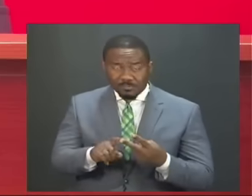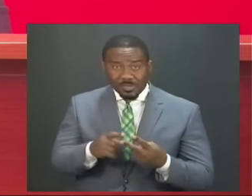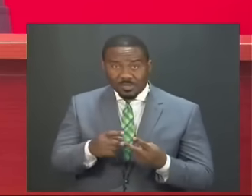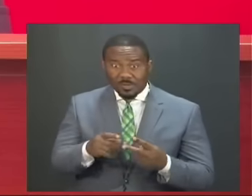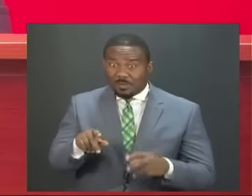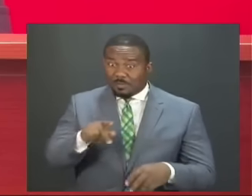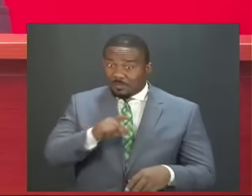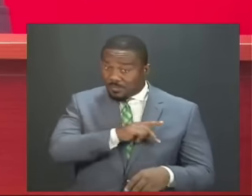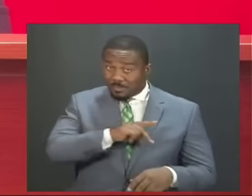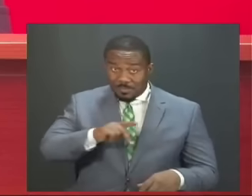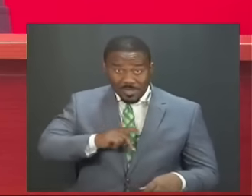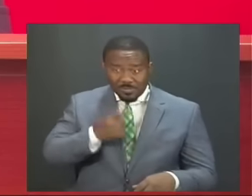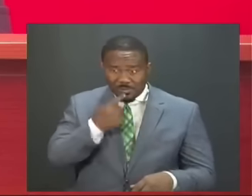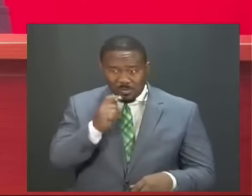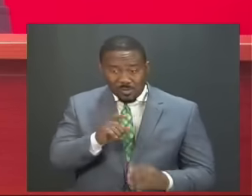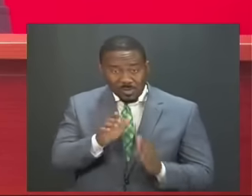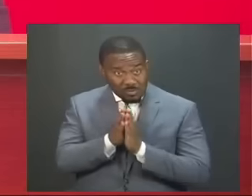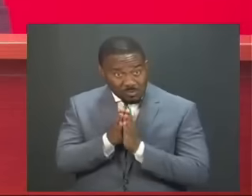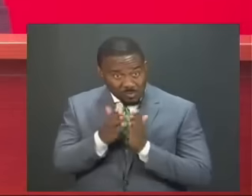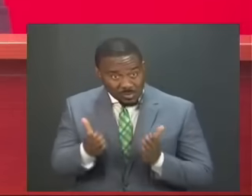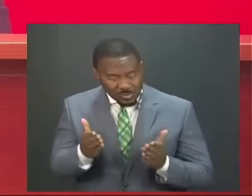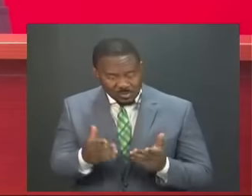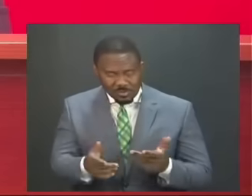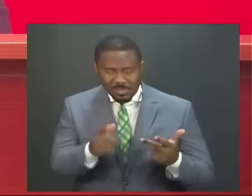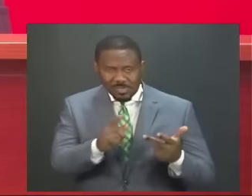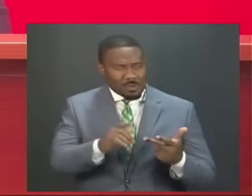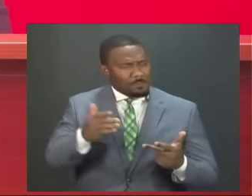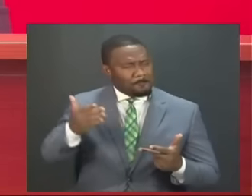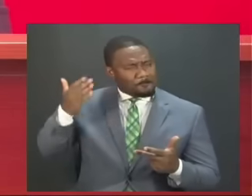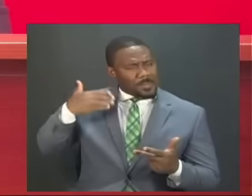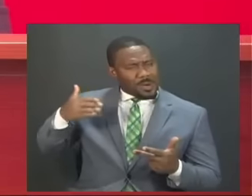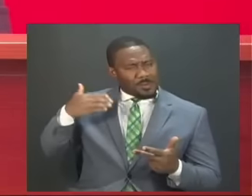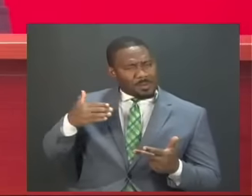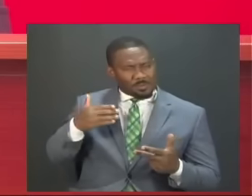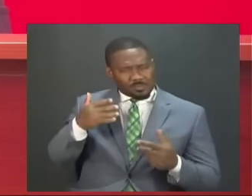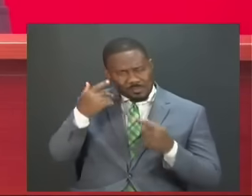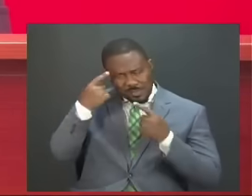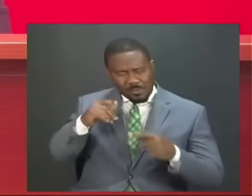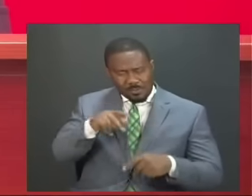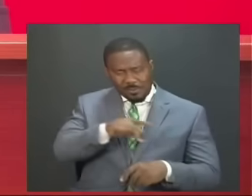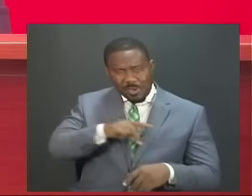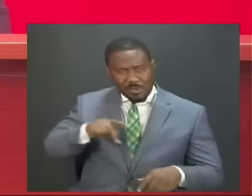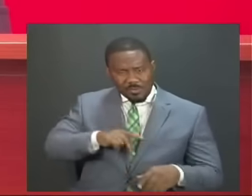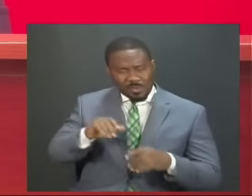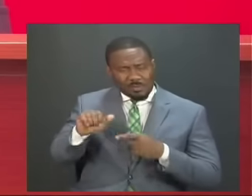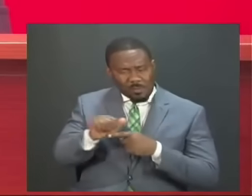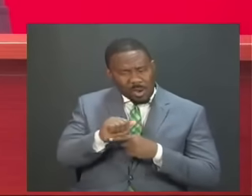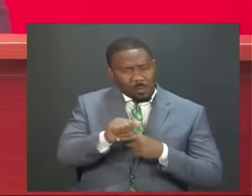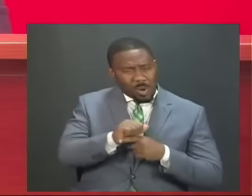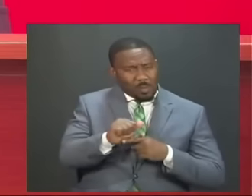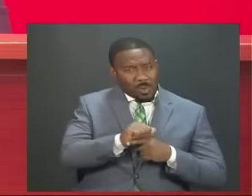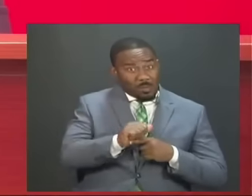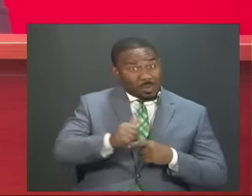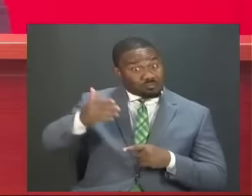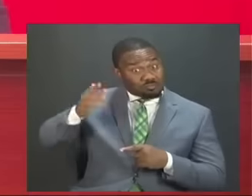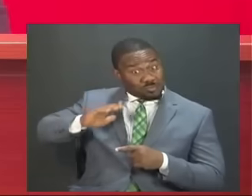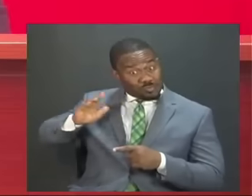House, and precedents of parliamentary practice.